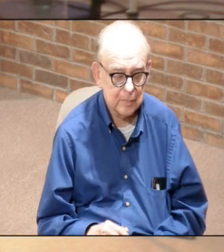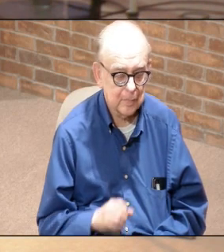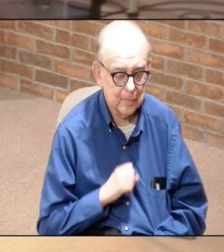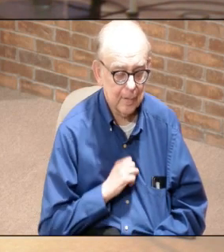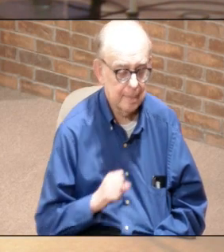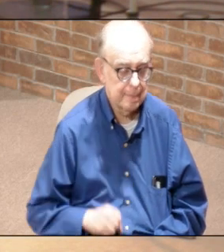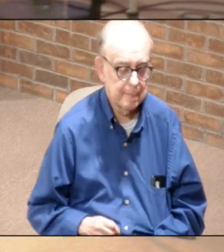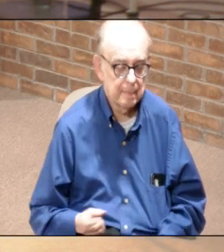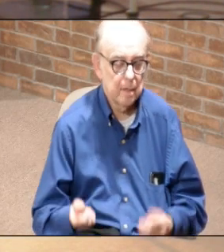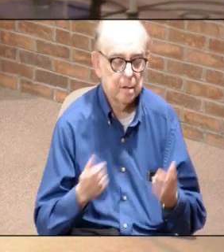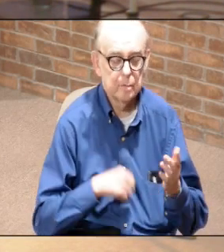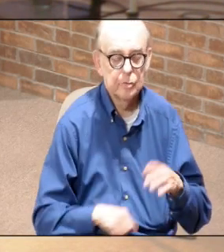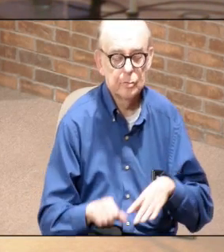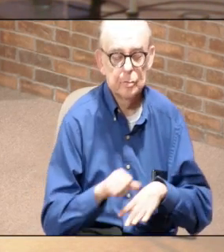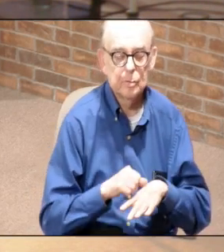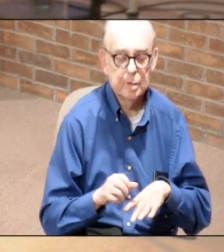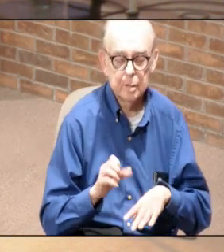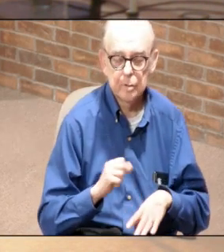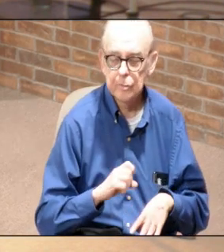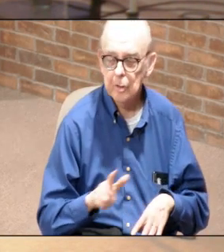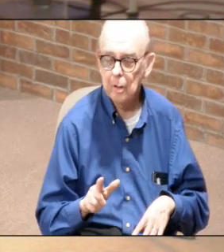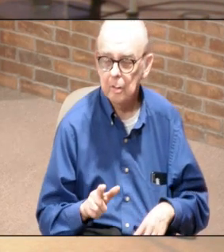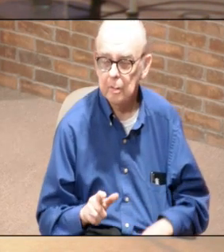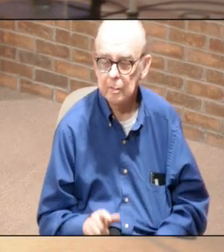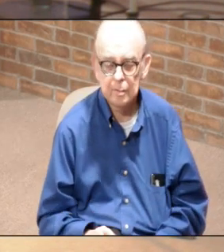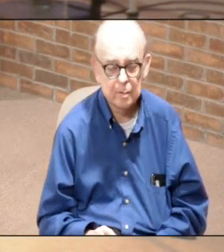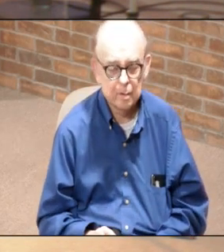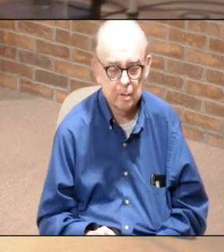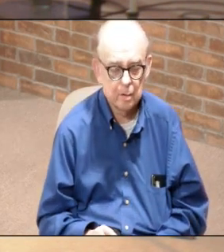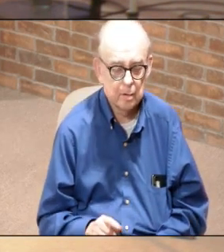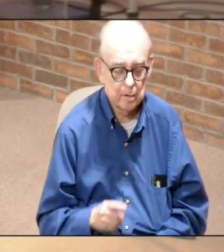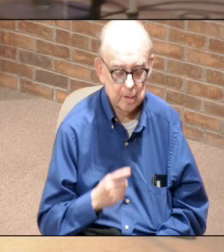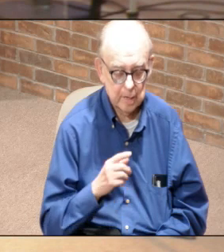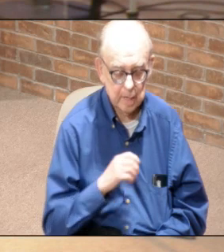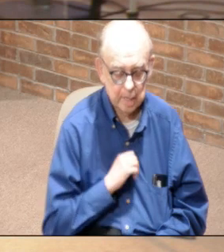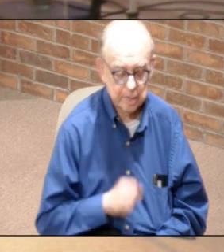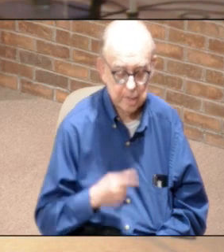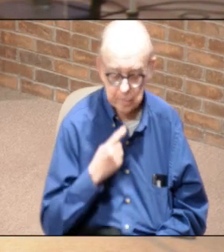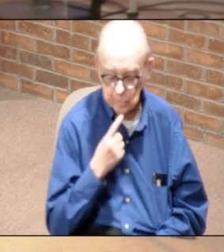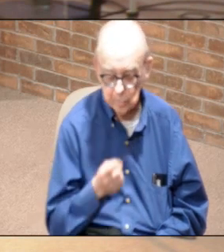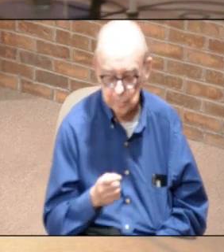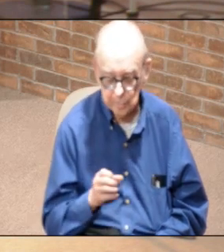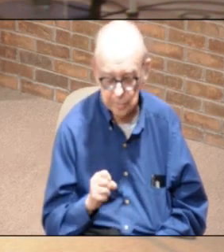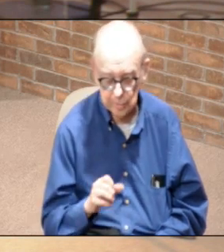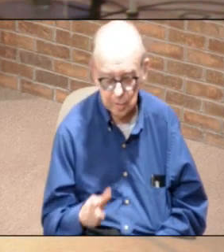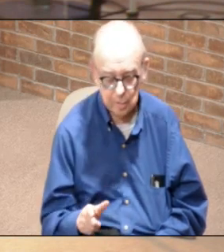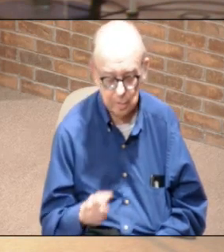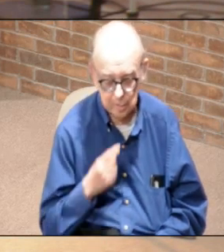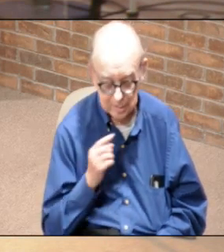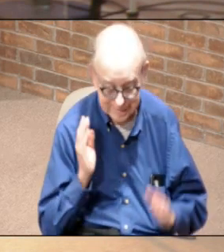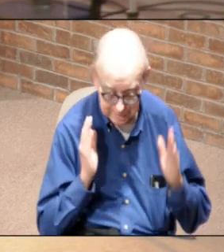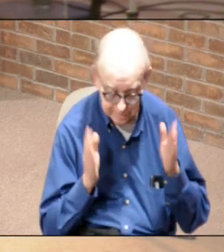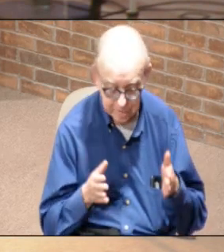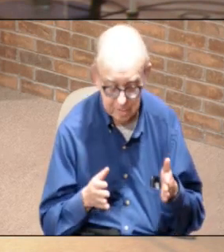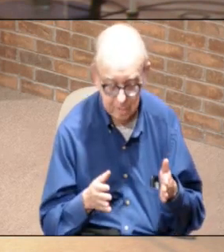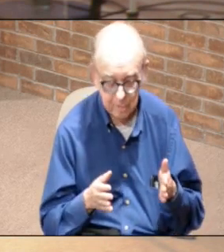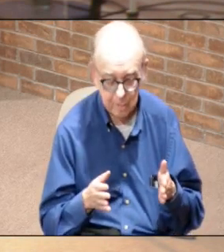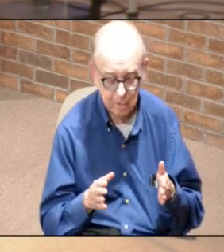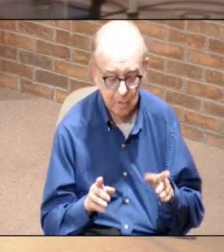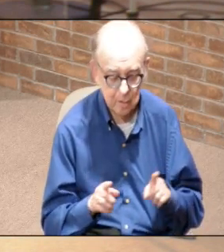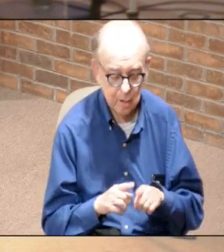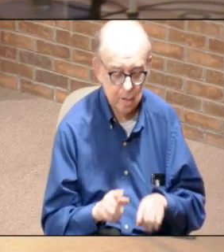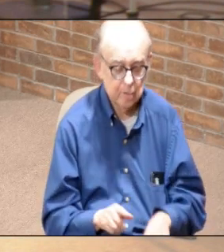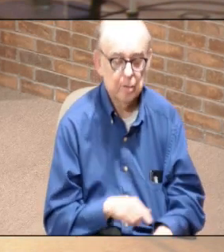Samuel comes to anoint Saul. And he told him this. He said, listen,